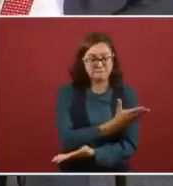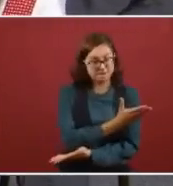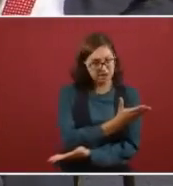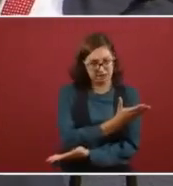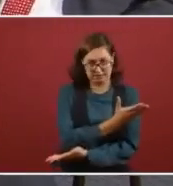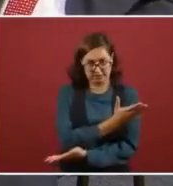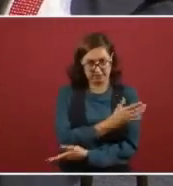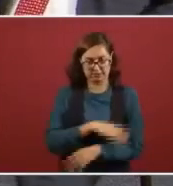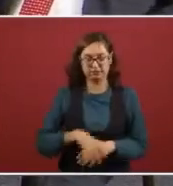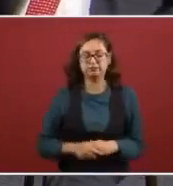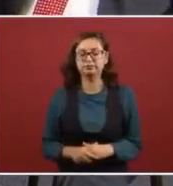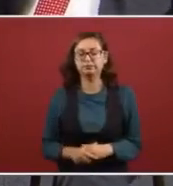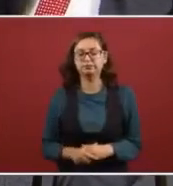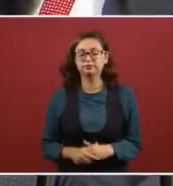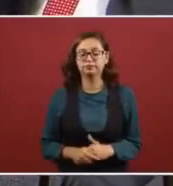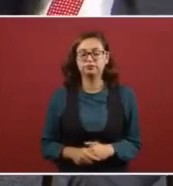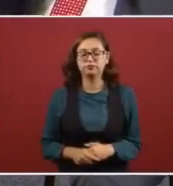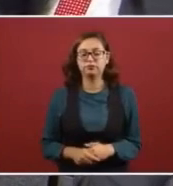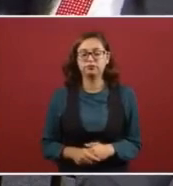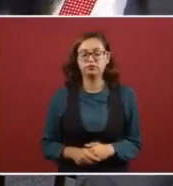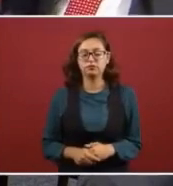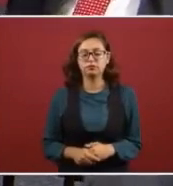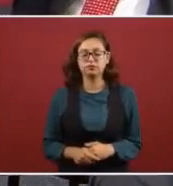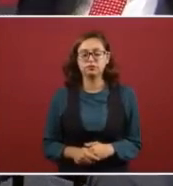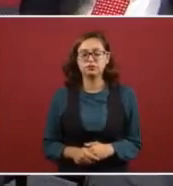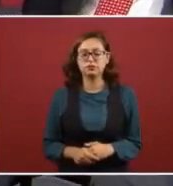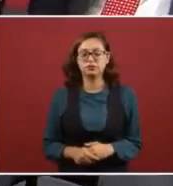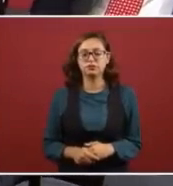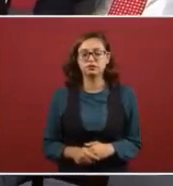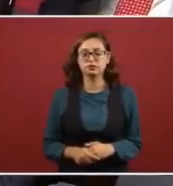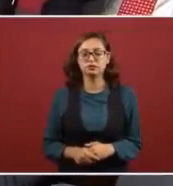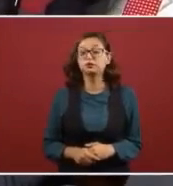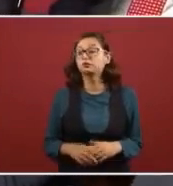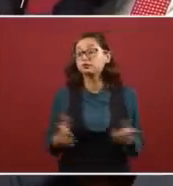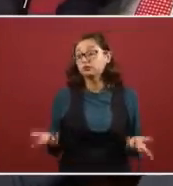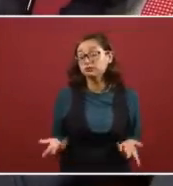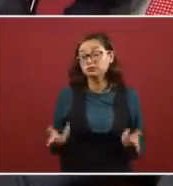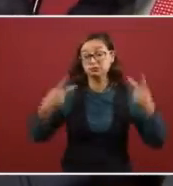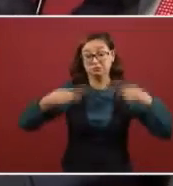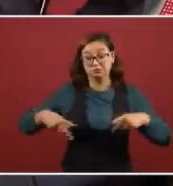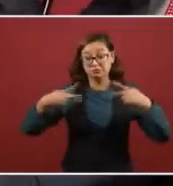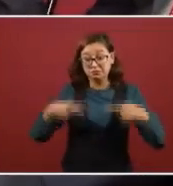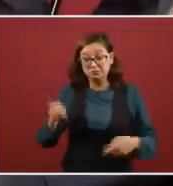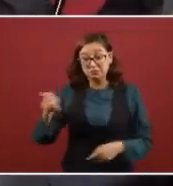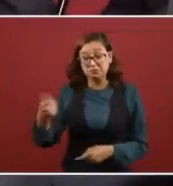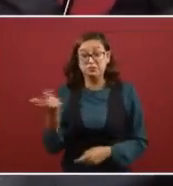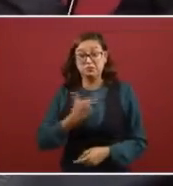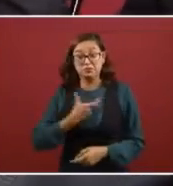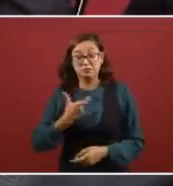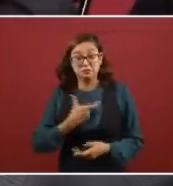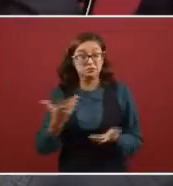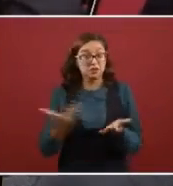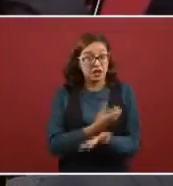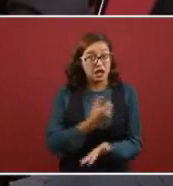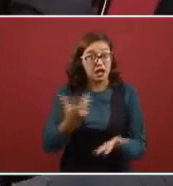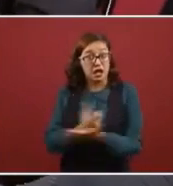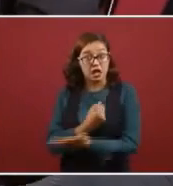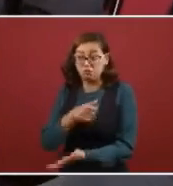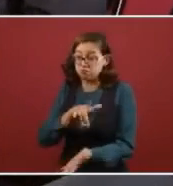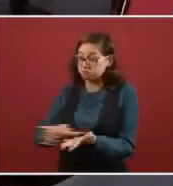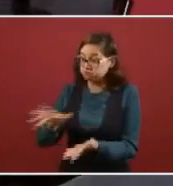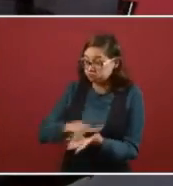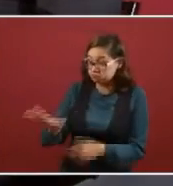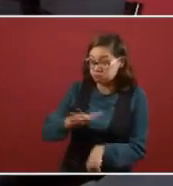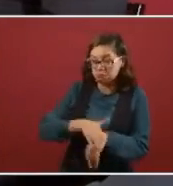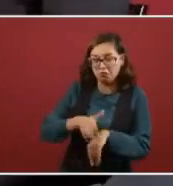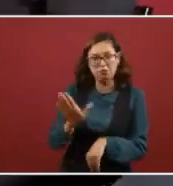Y si por sacar más medallas But if they get more medals, tienen más estímulos, they should